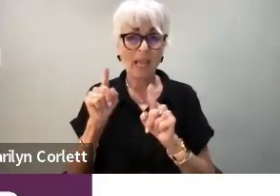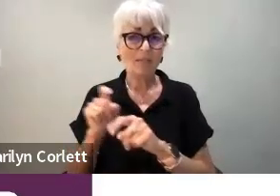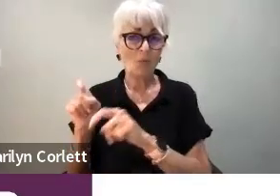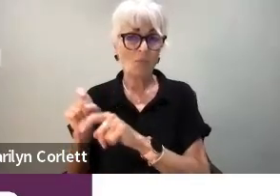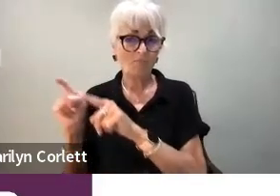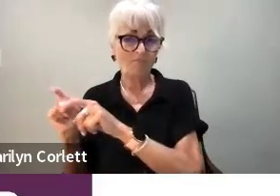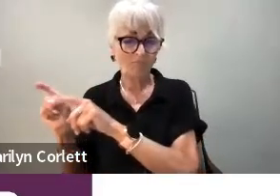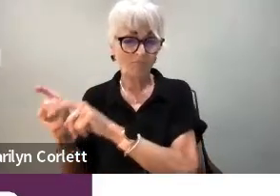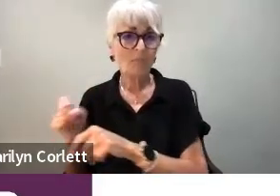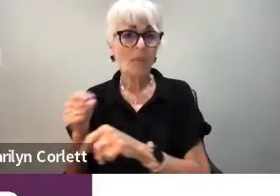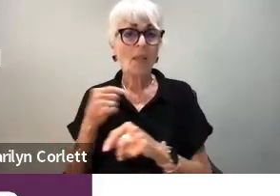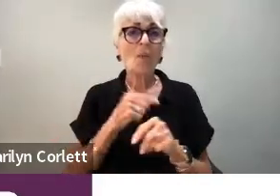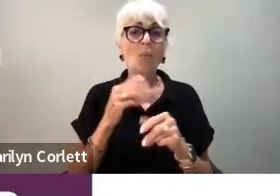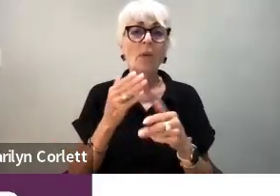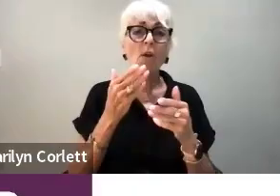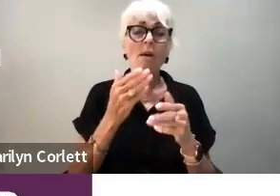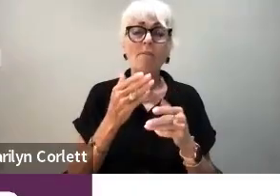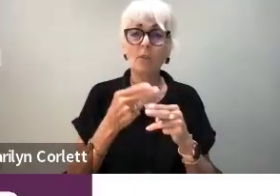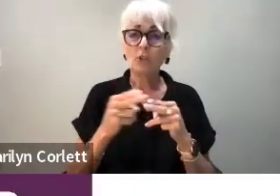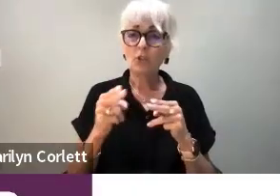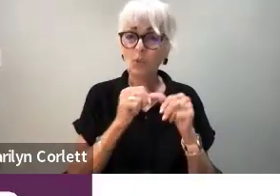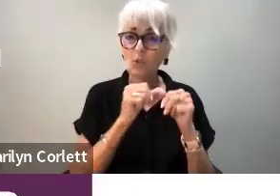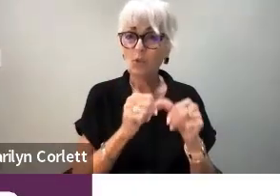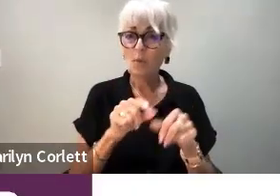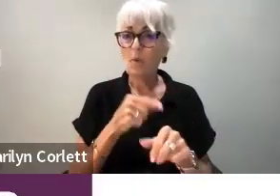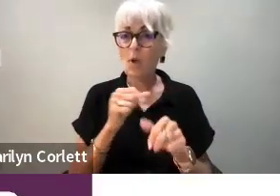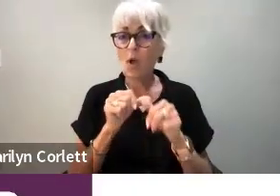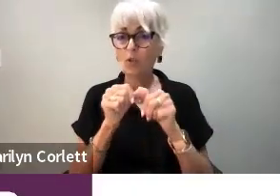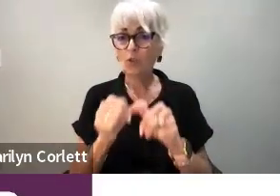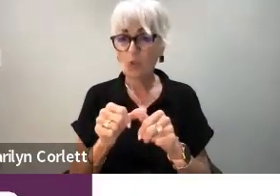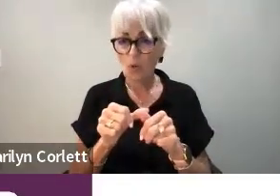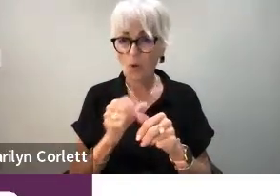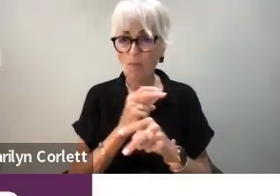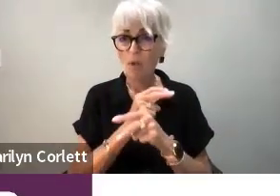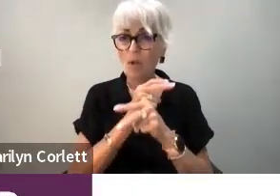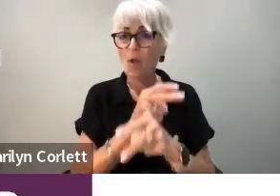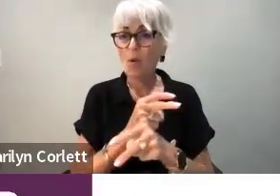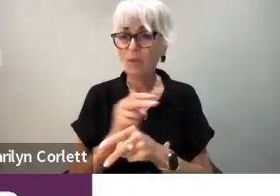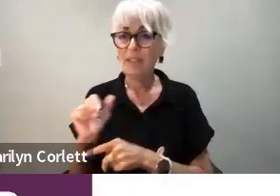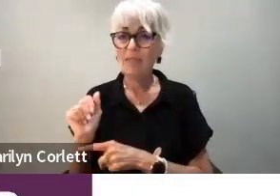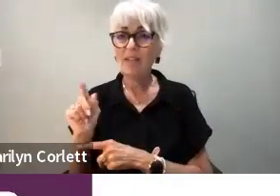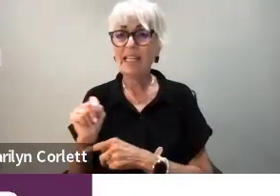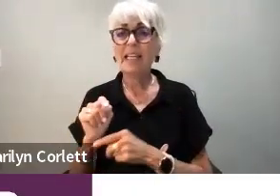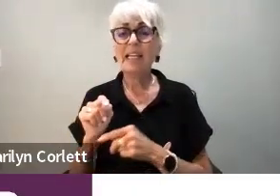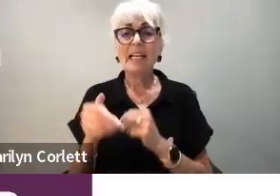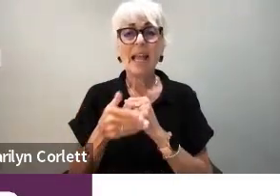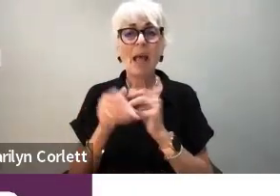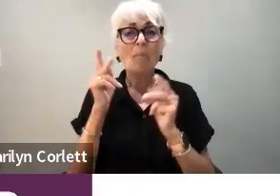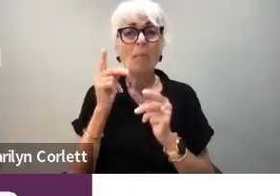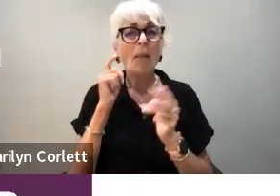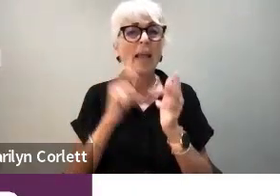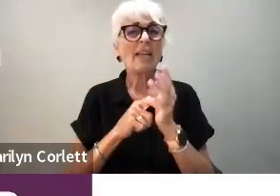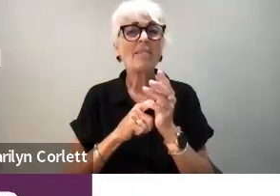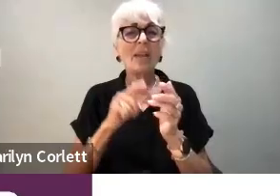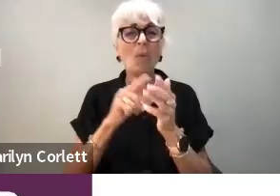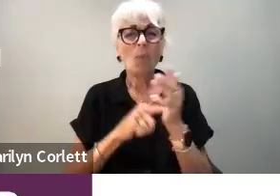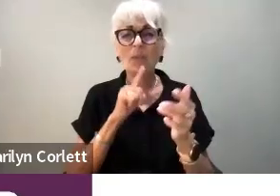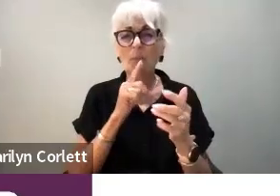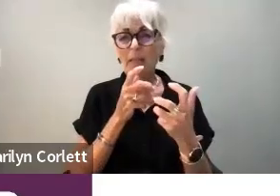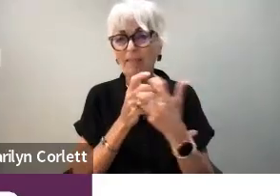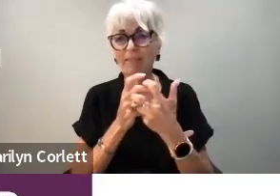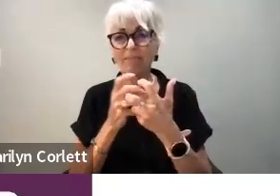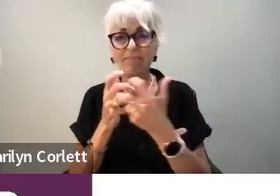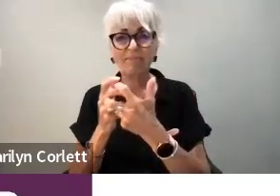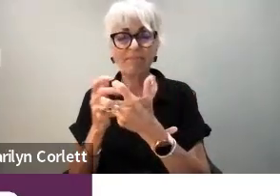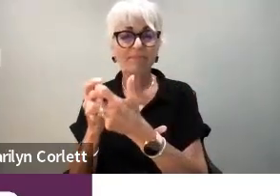We offer short-term and long-term loans of AT to help people identify what does and doesn't work for them. We're